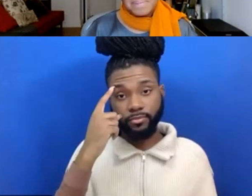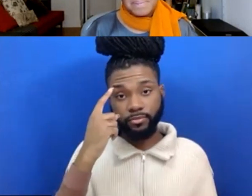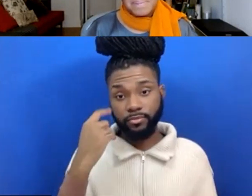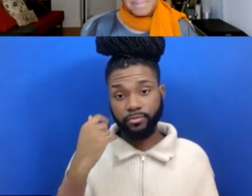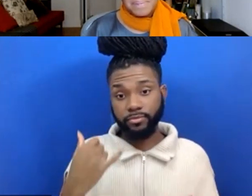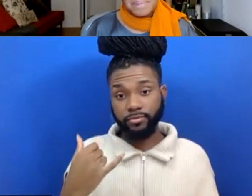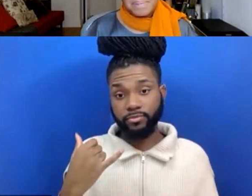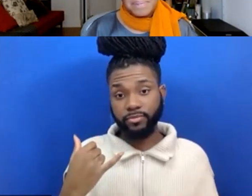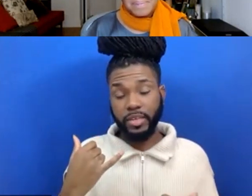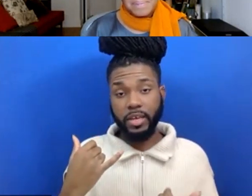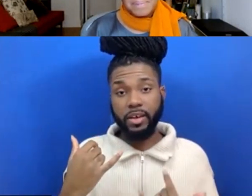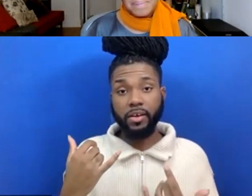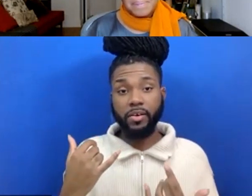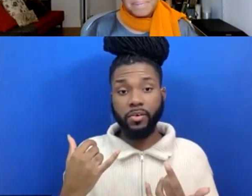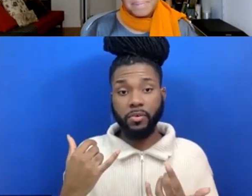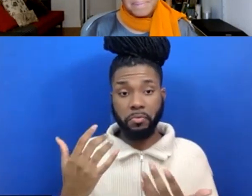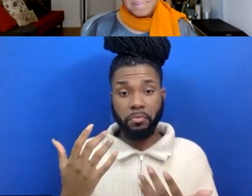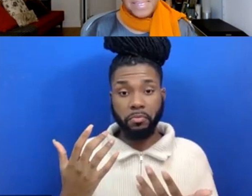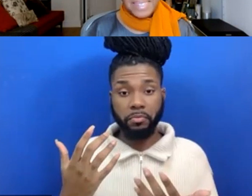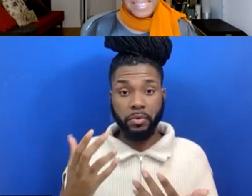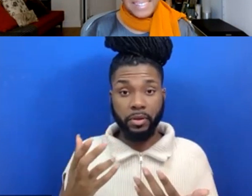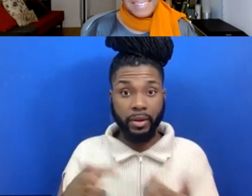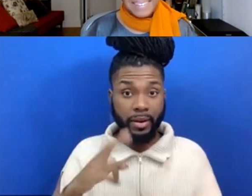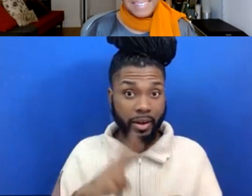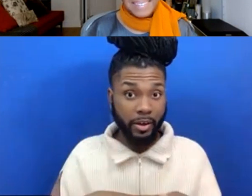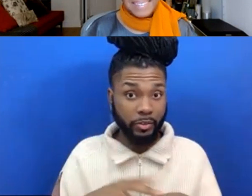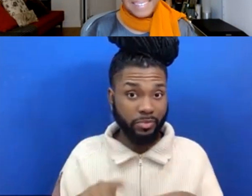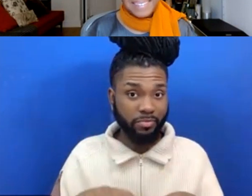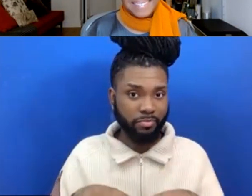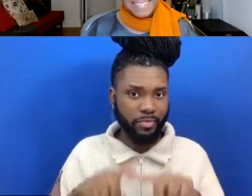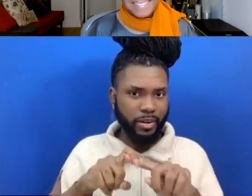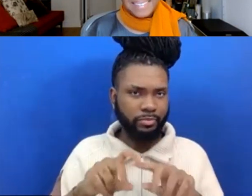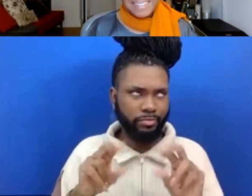won't say a natural stopping point, but a stopping point.